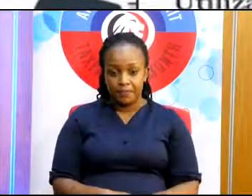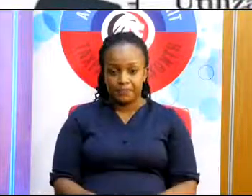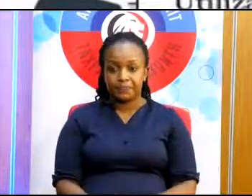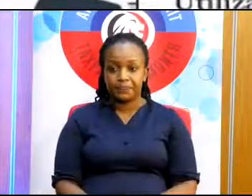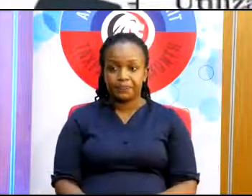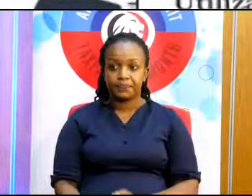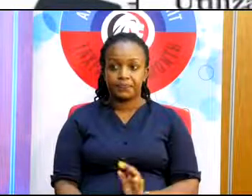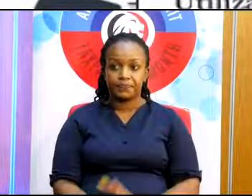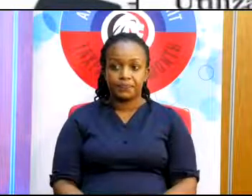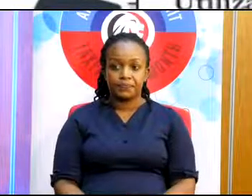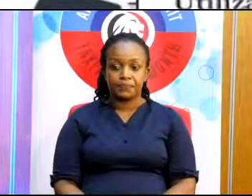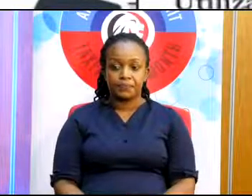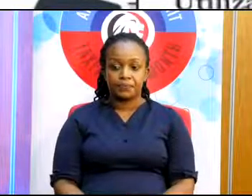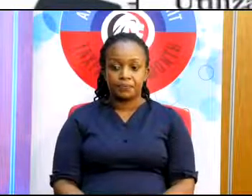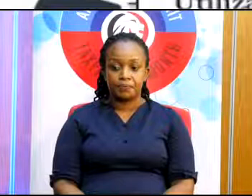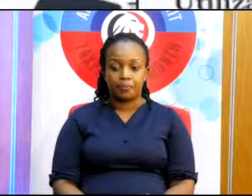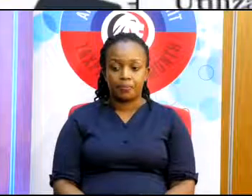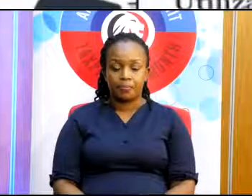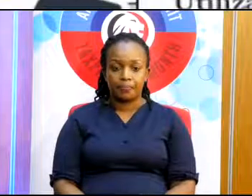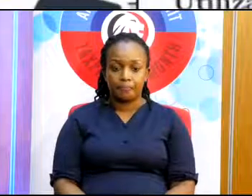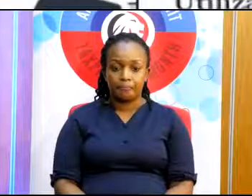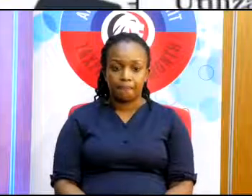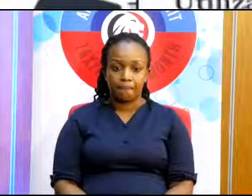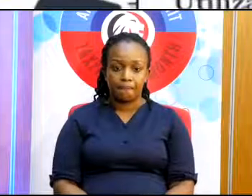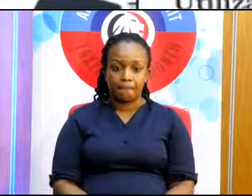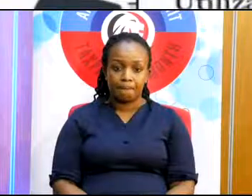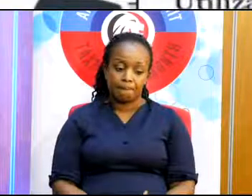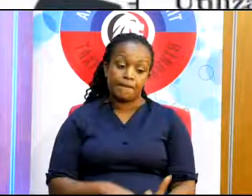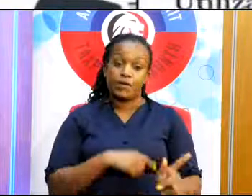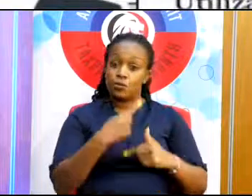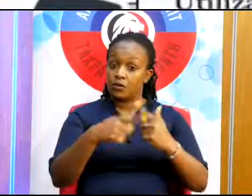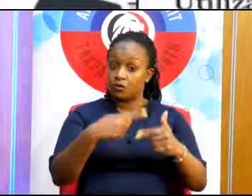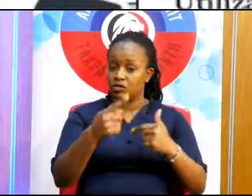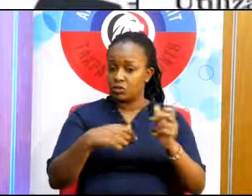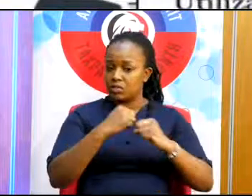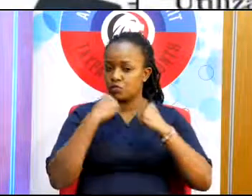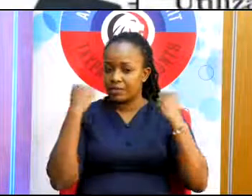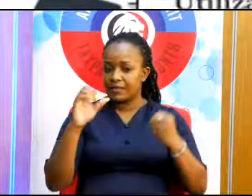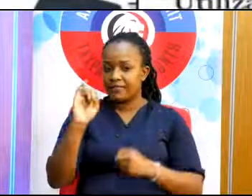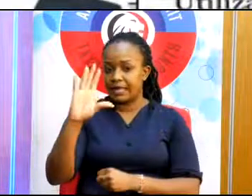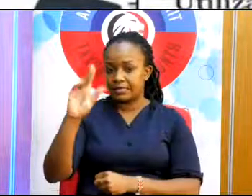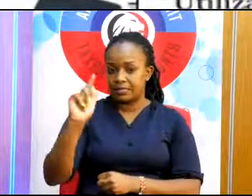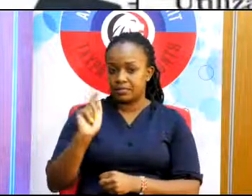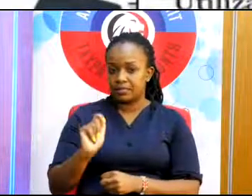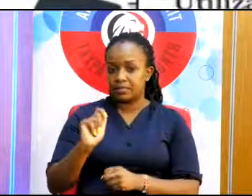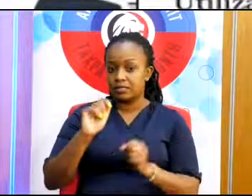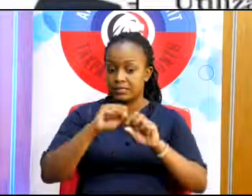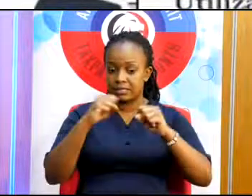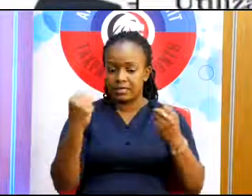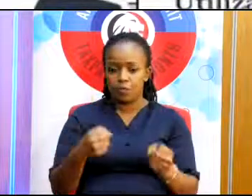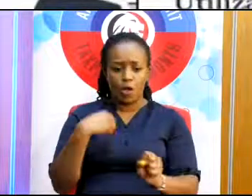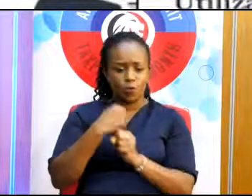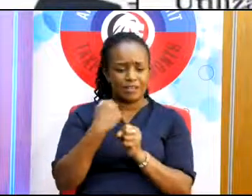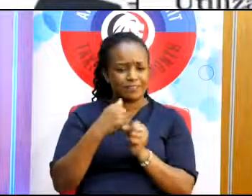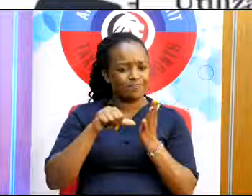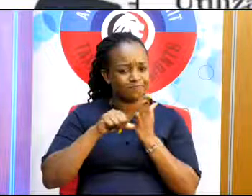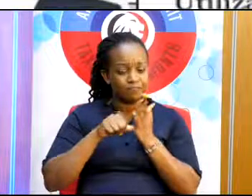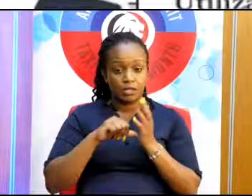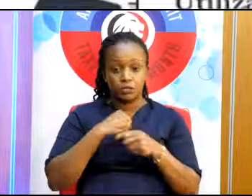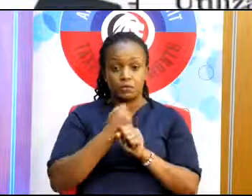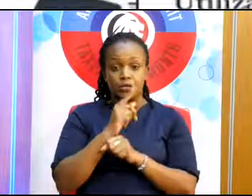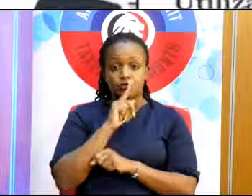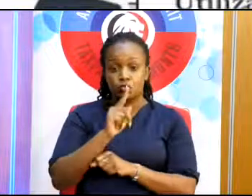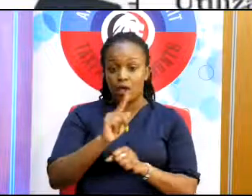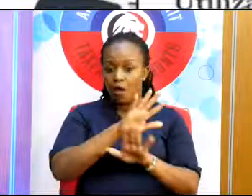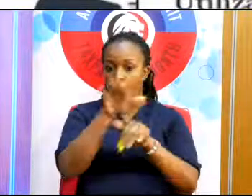We have continued strengthening our IT systems. We are working very hard to ensure that